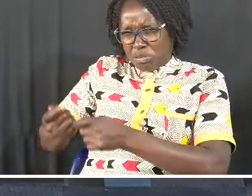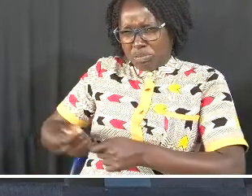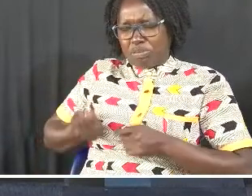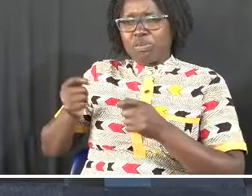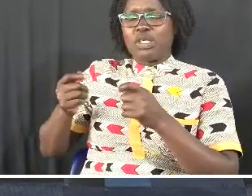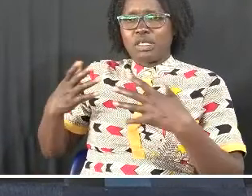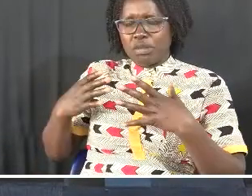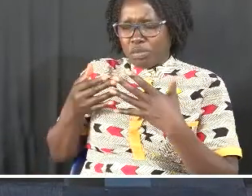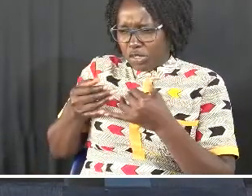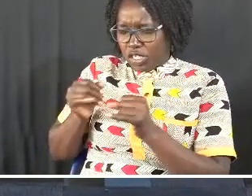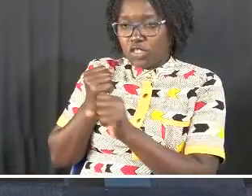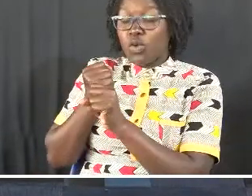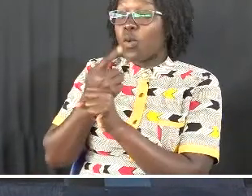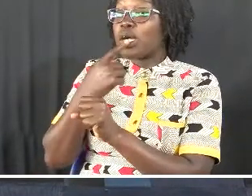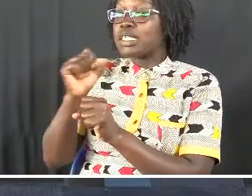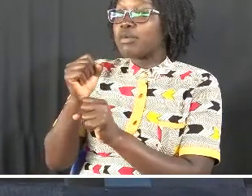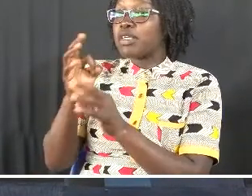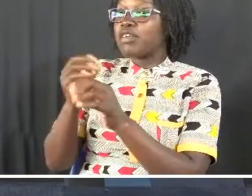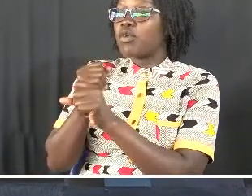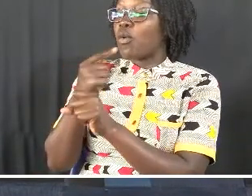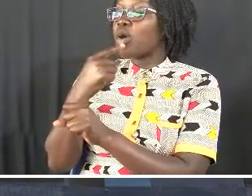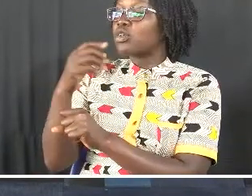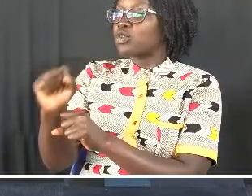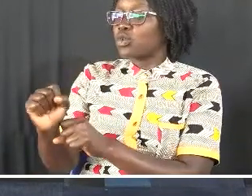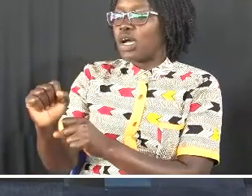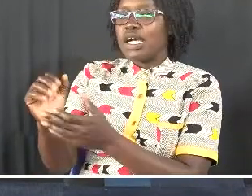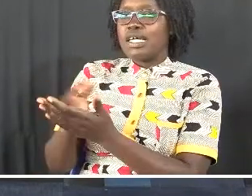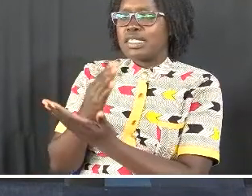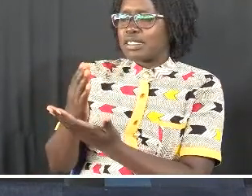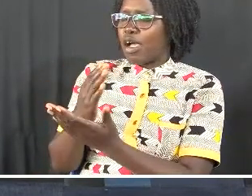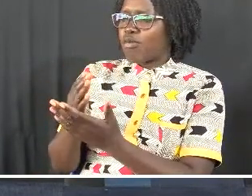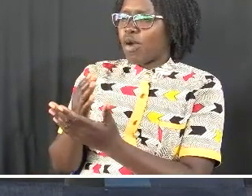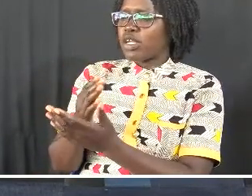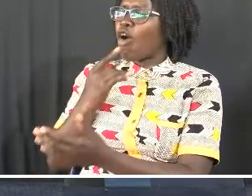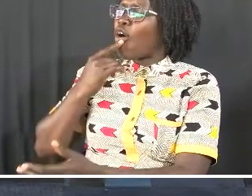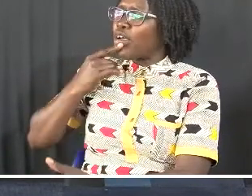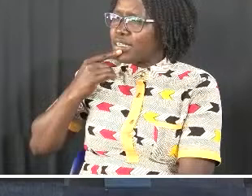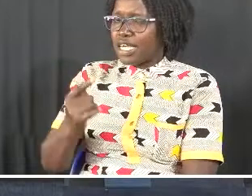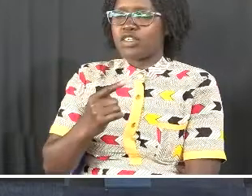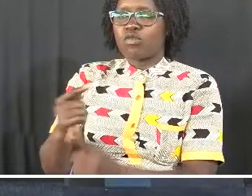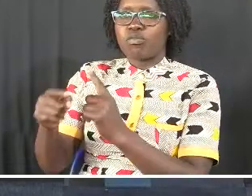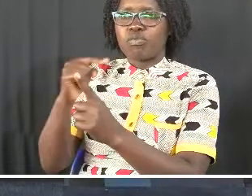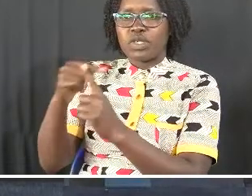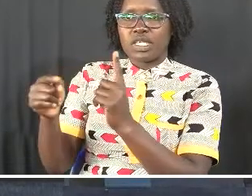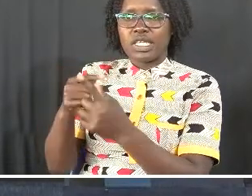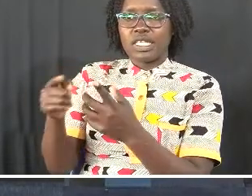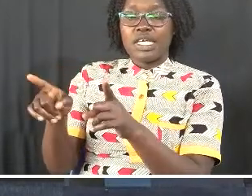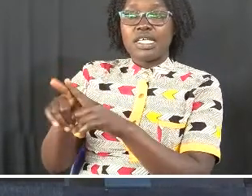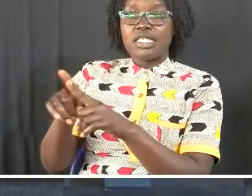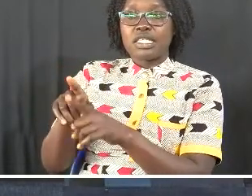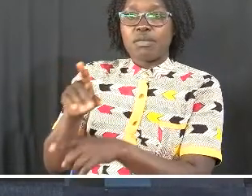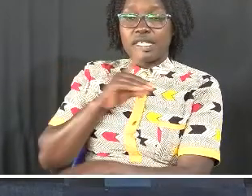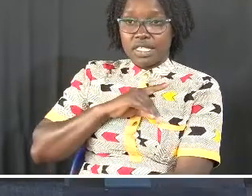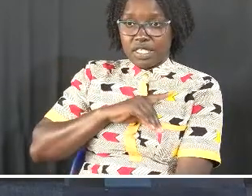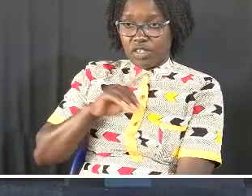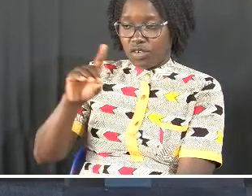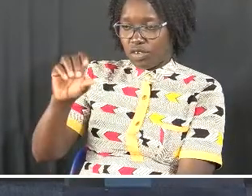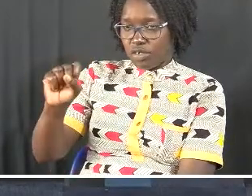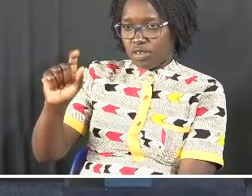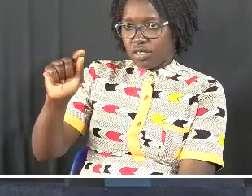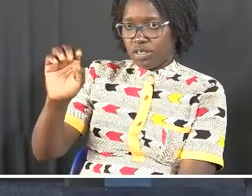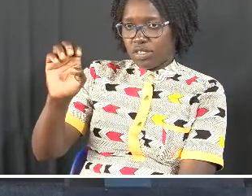are trying to do so into prison, some commanding them to be killed, like the deacon Stephen. He